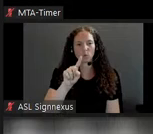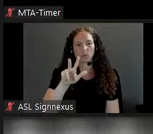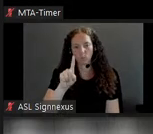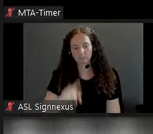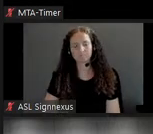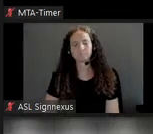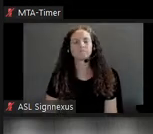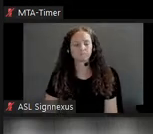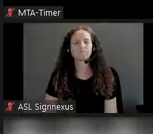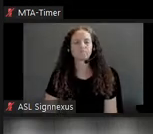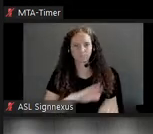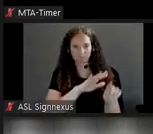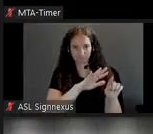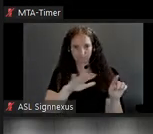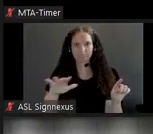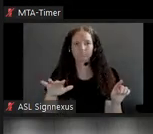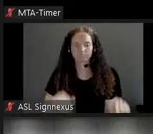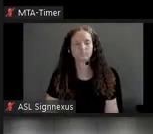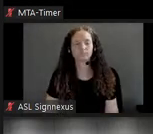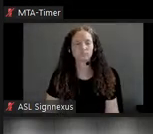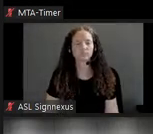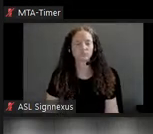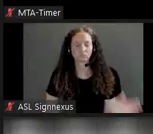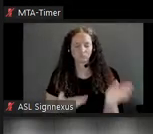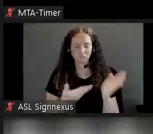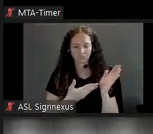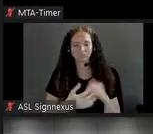/H_ID-131. So you can see how much I practice that.